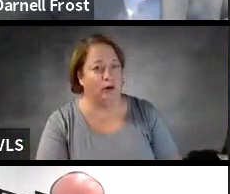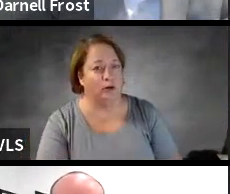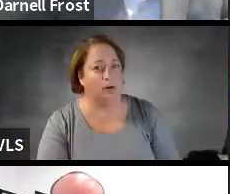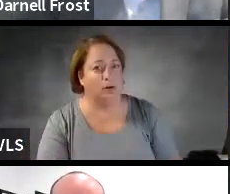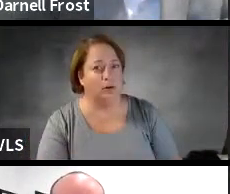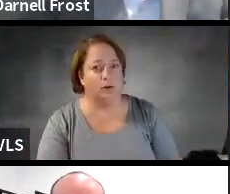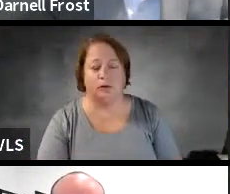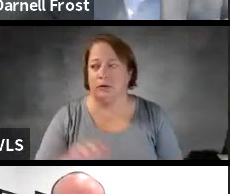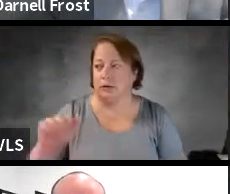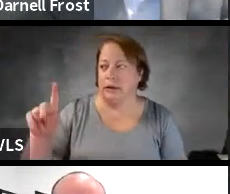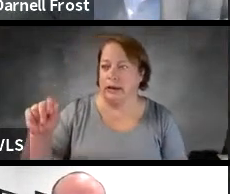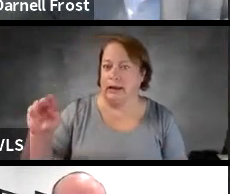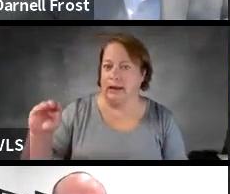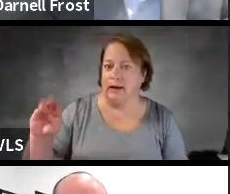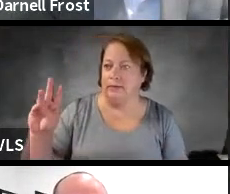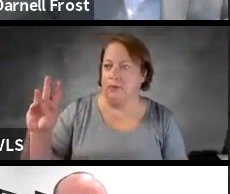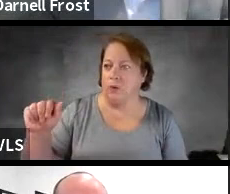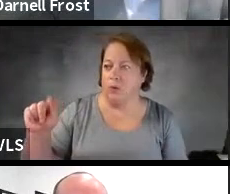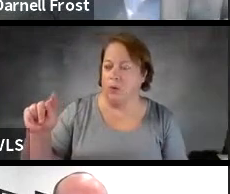Adam Watson.